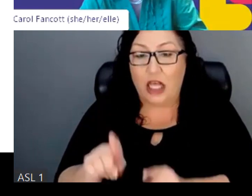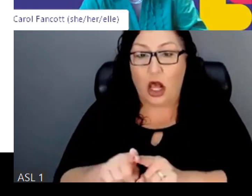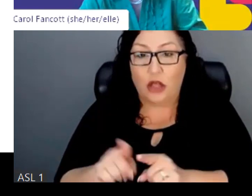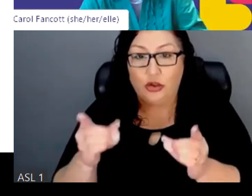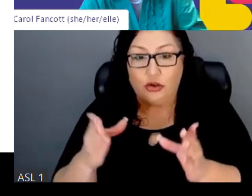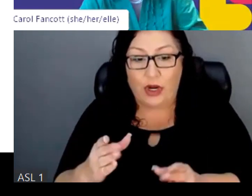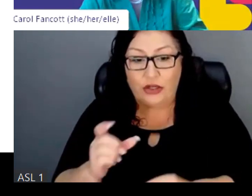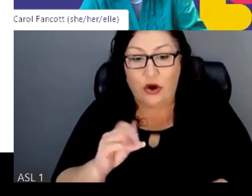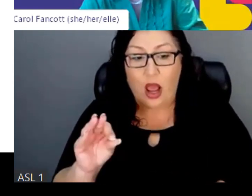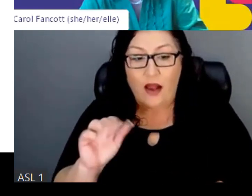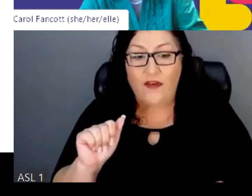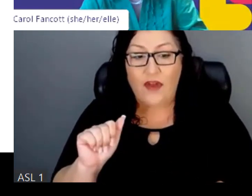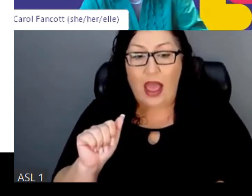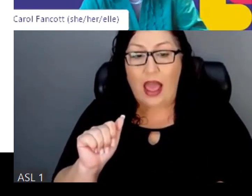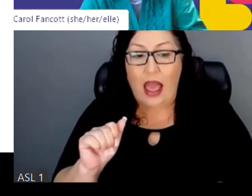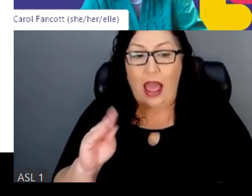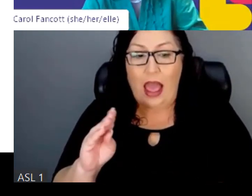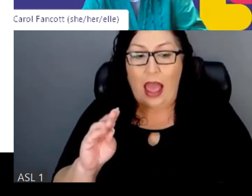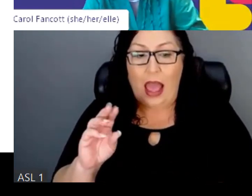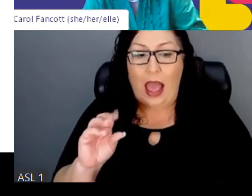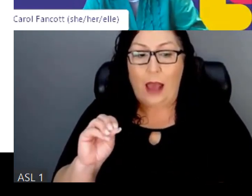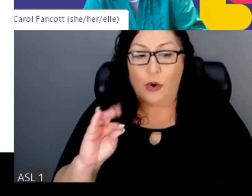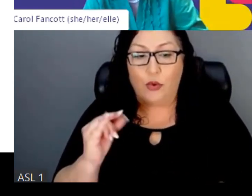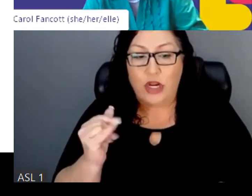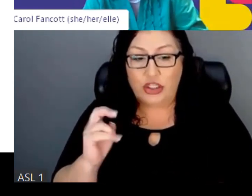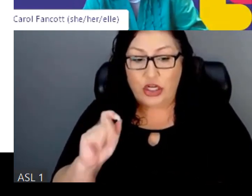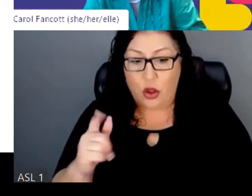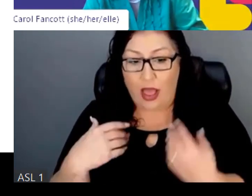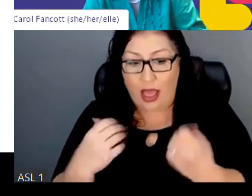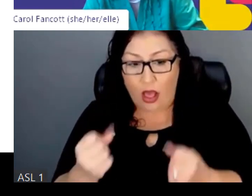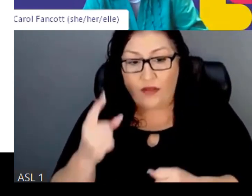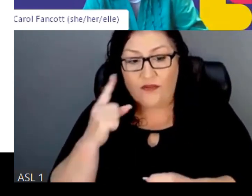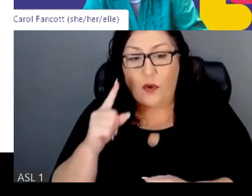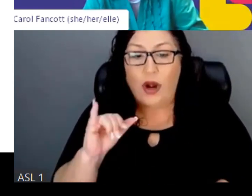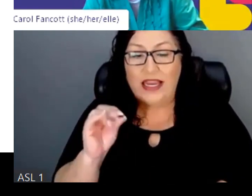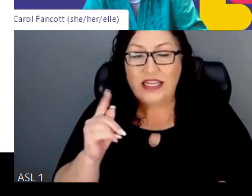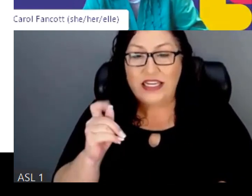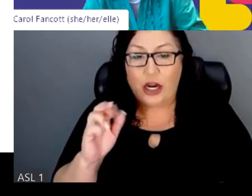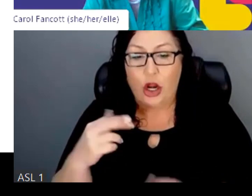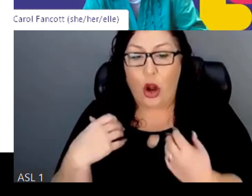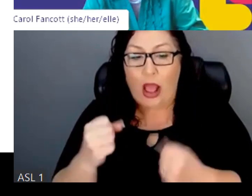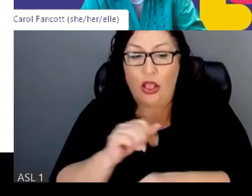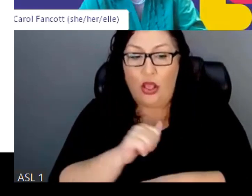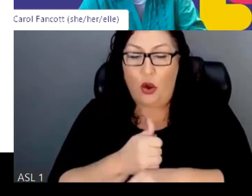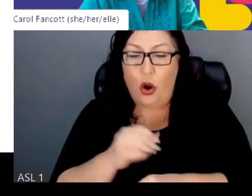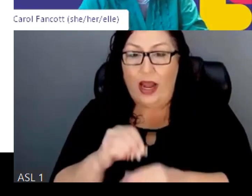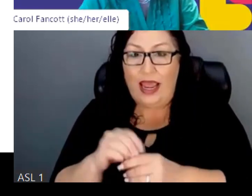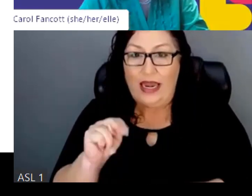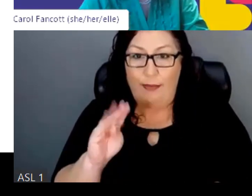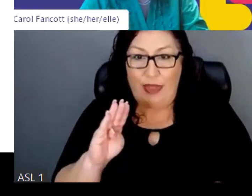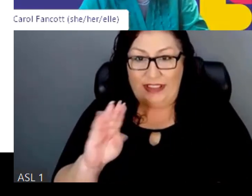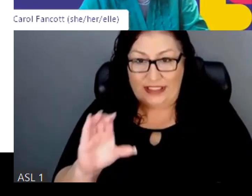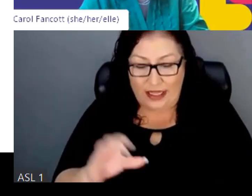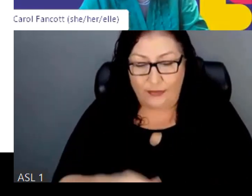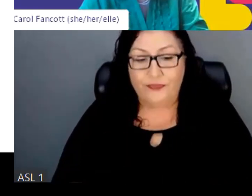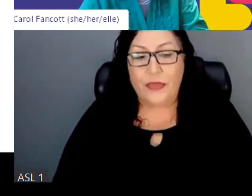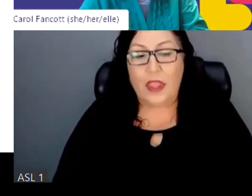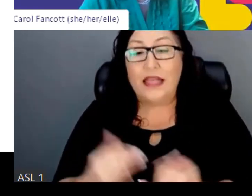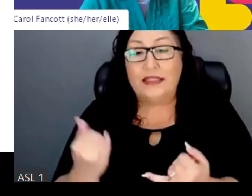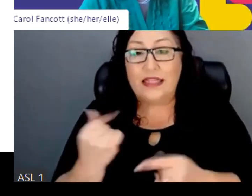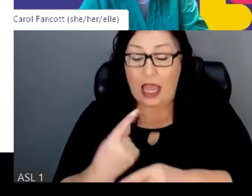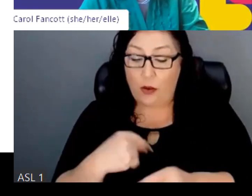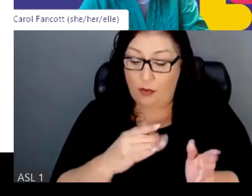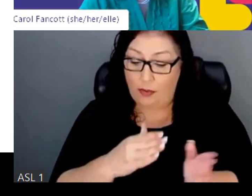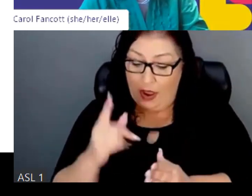the Director of Aboriginal Health for the Interior Health Authority in BC. As we were preparing